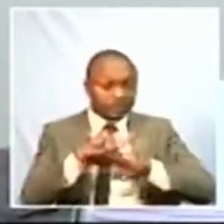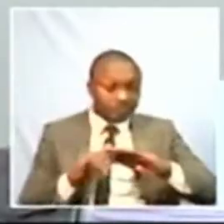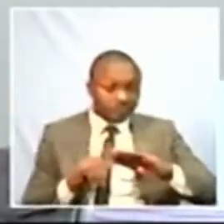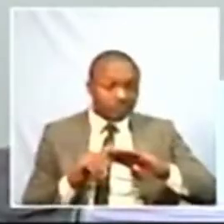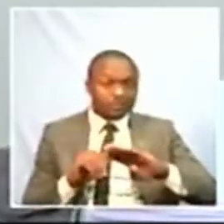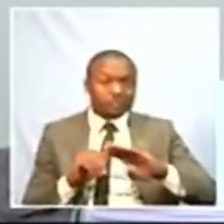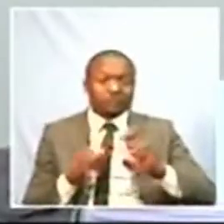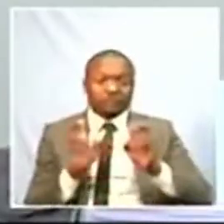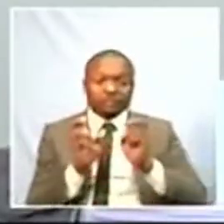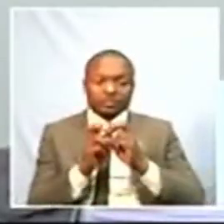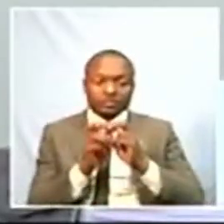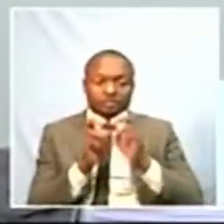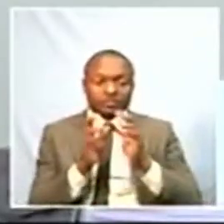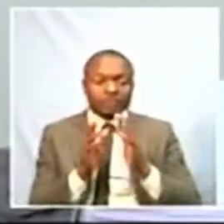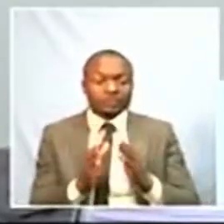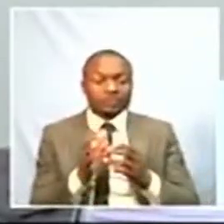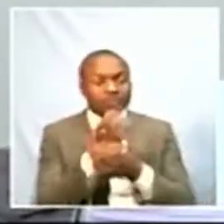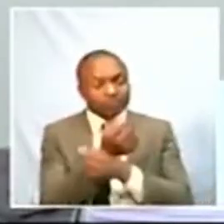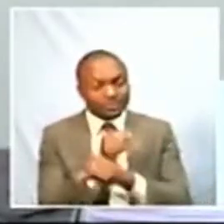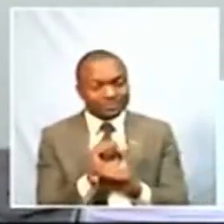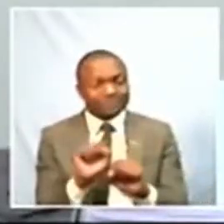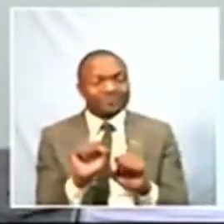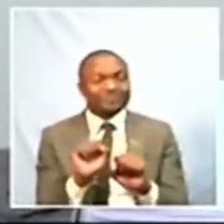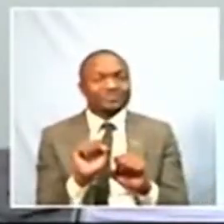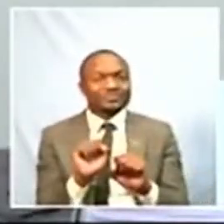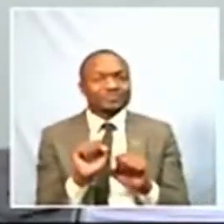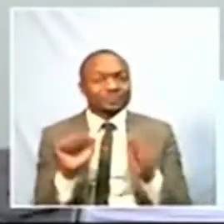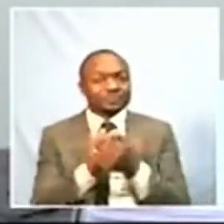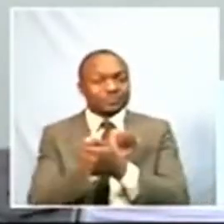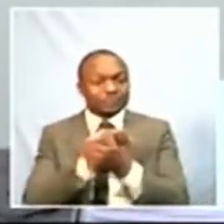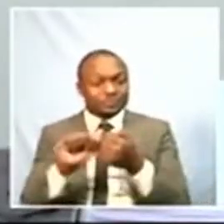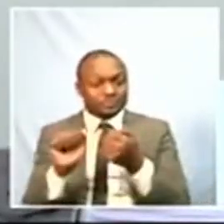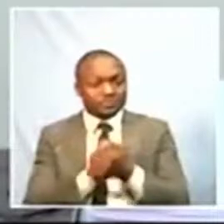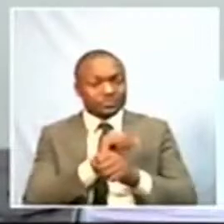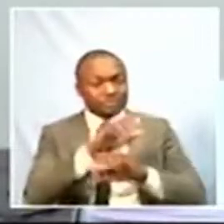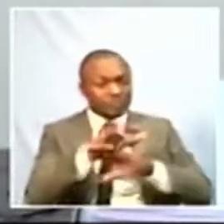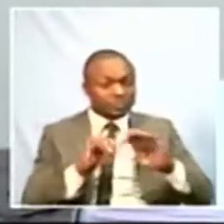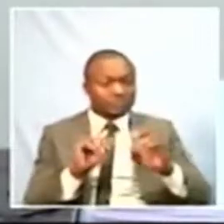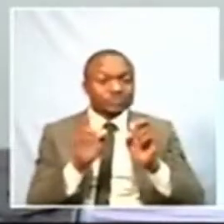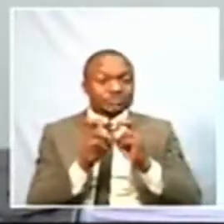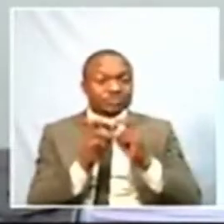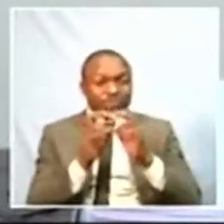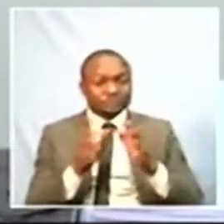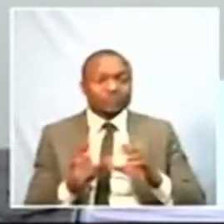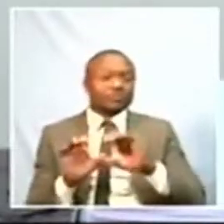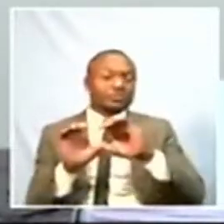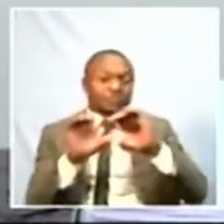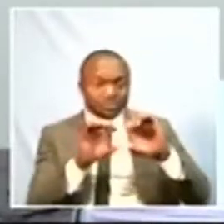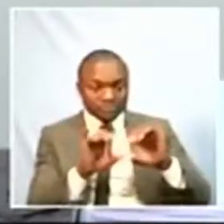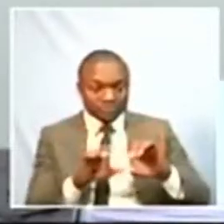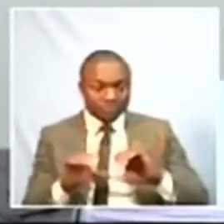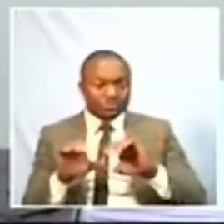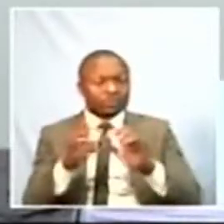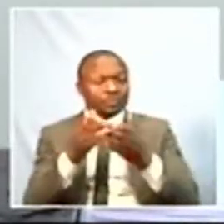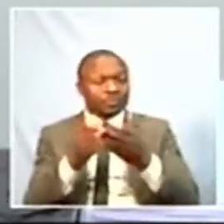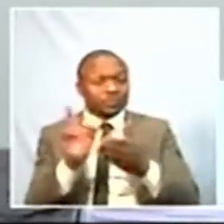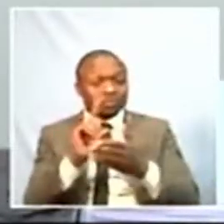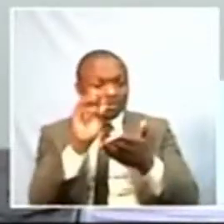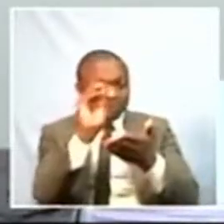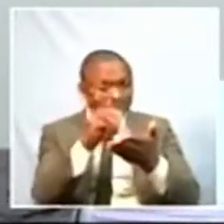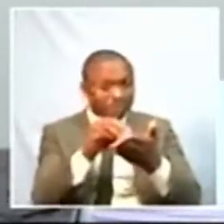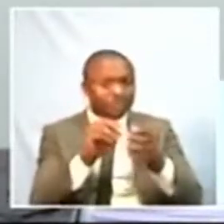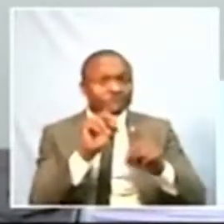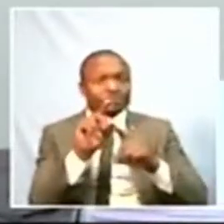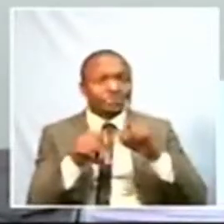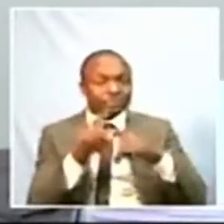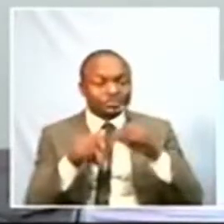the contractor to rectify the defects, we have called the contractor to do this. Where are we putting the people that are supposed to